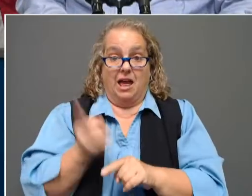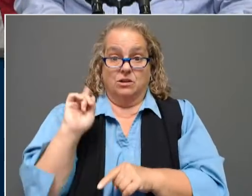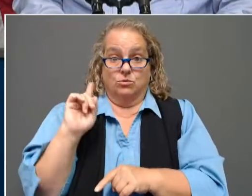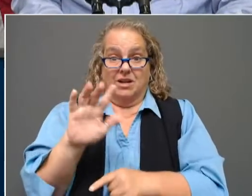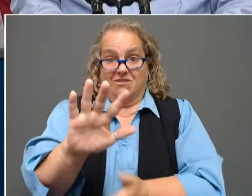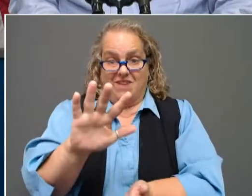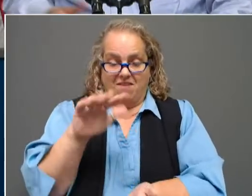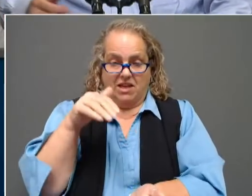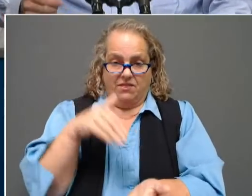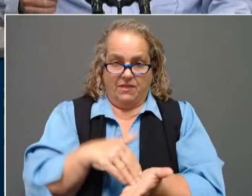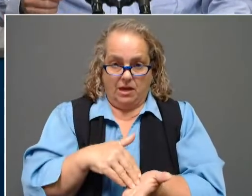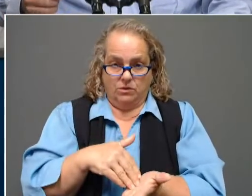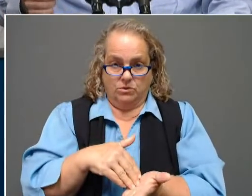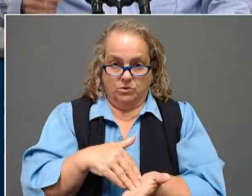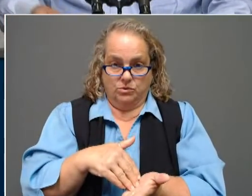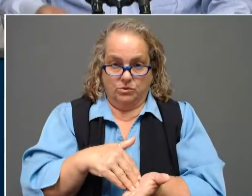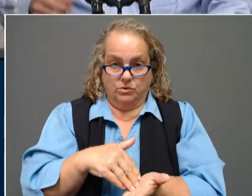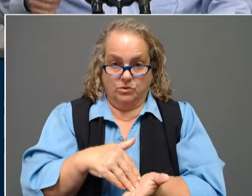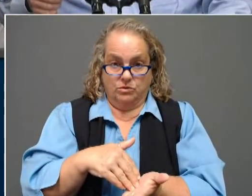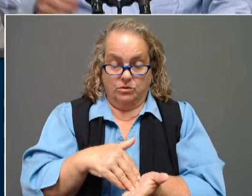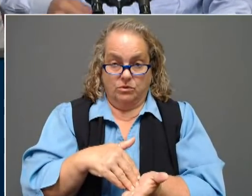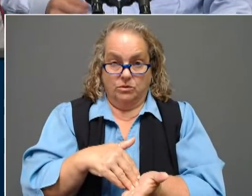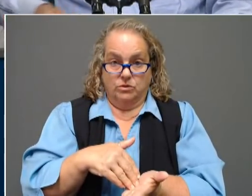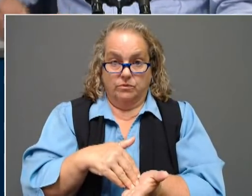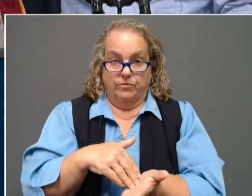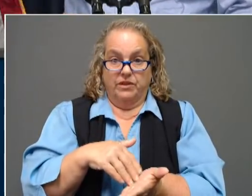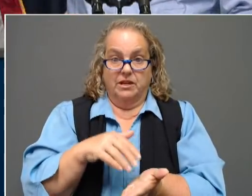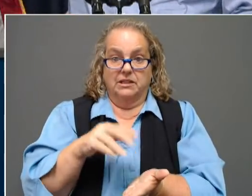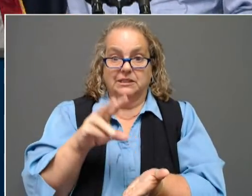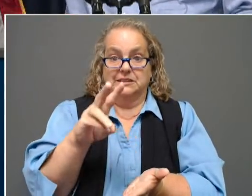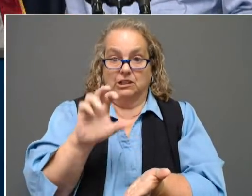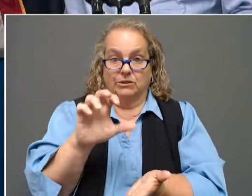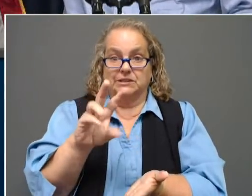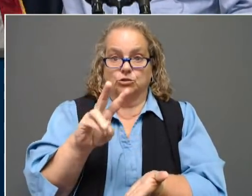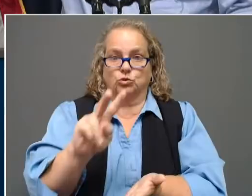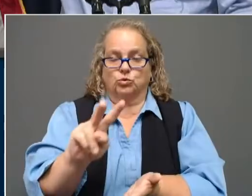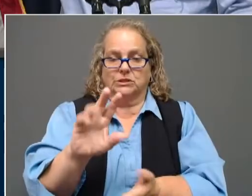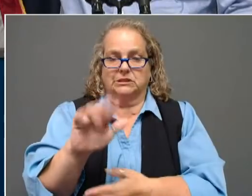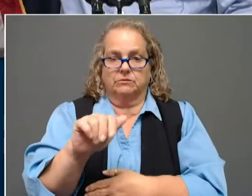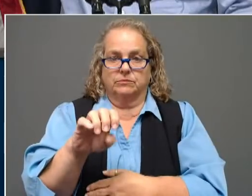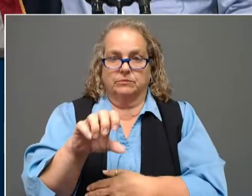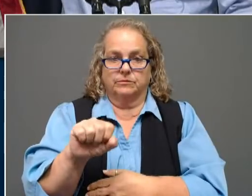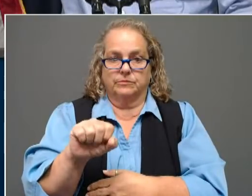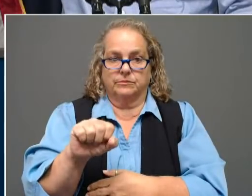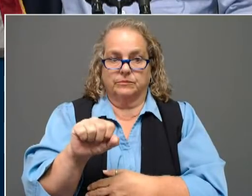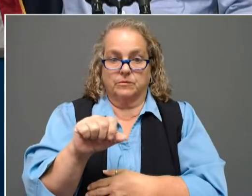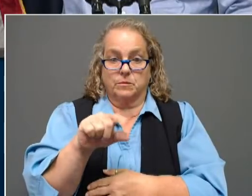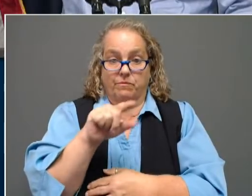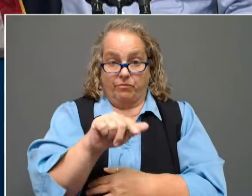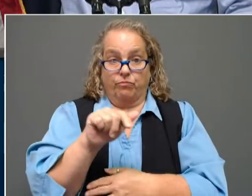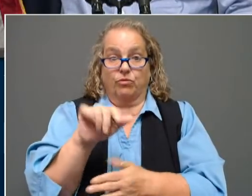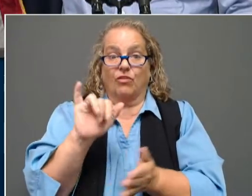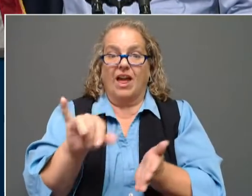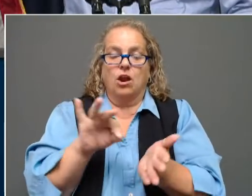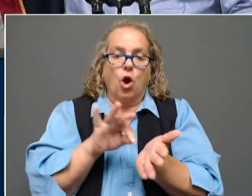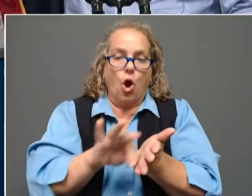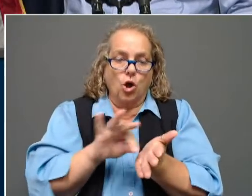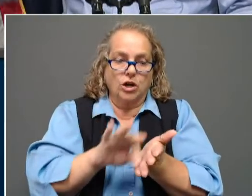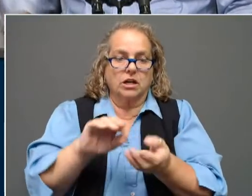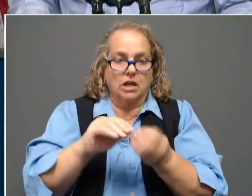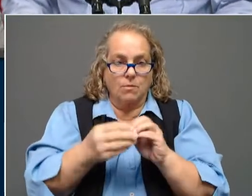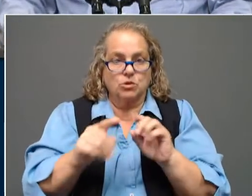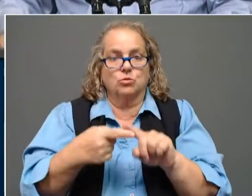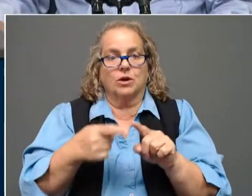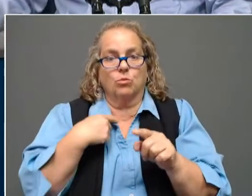5,000, the announced cases, 662 cases. These are the audited numbers. When we go back, remove duplicates, you